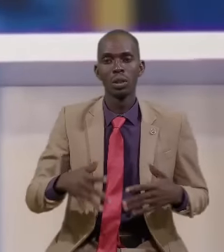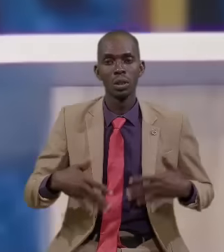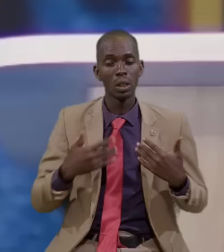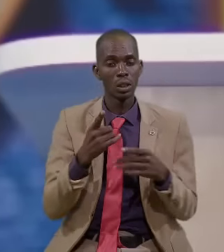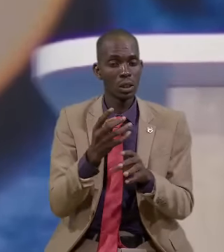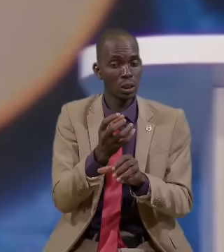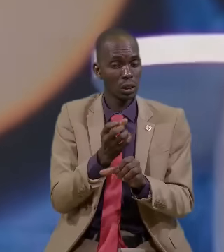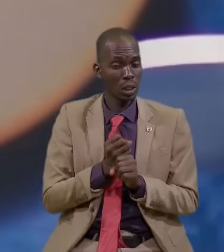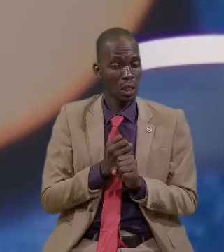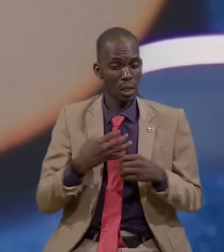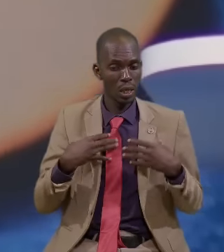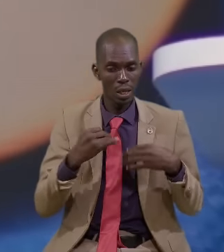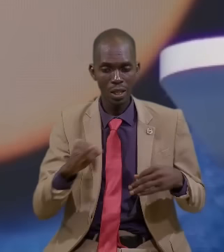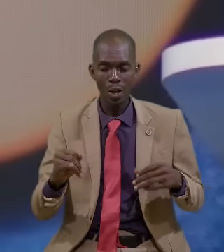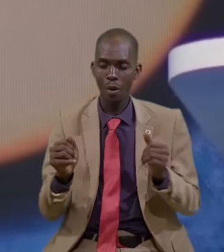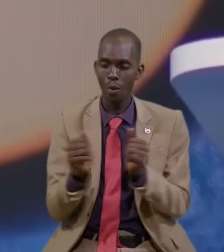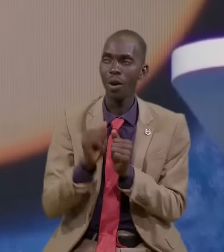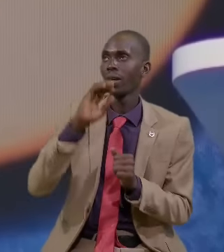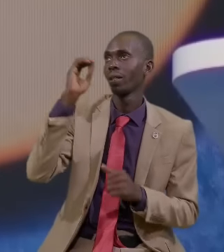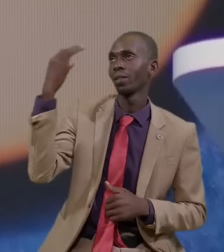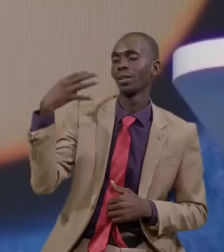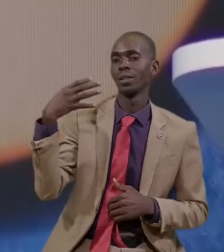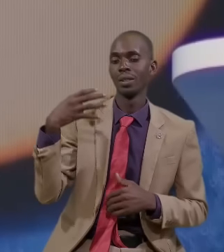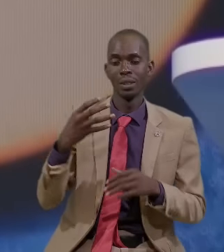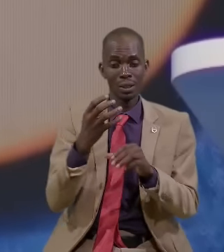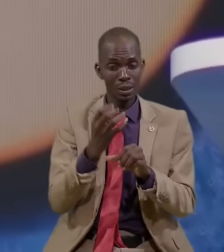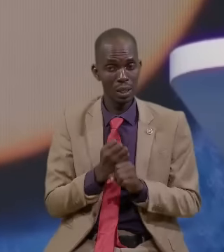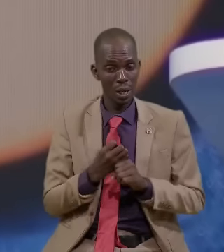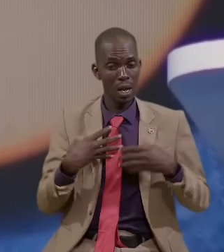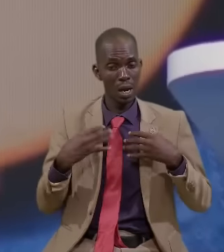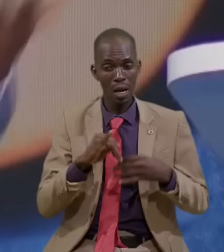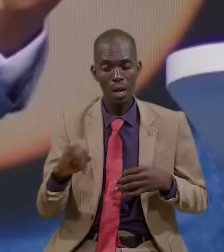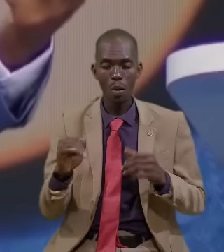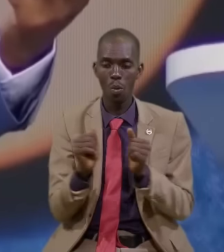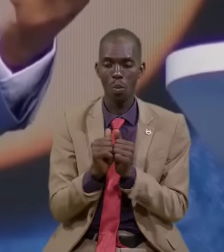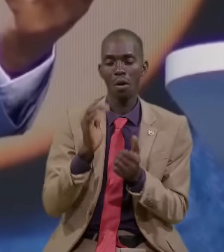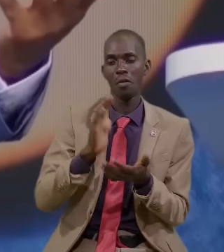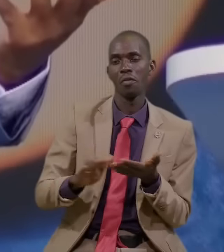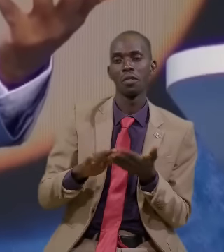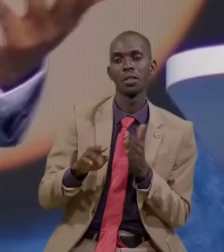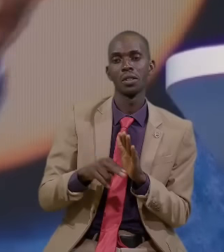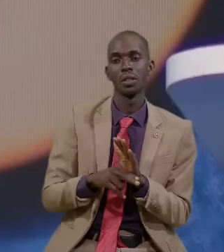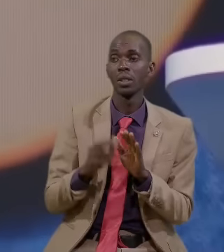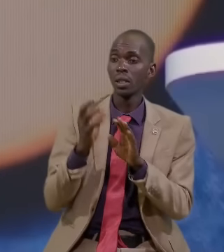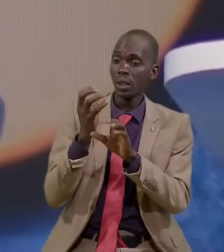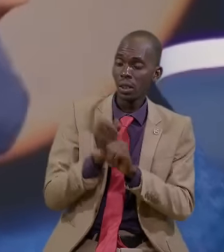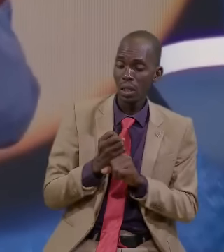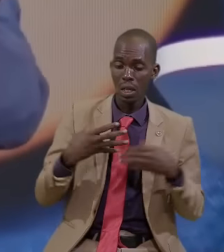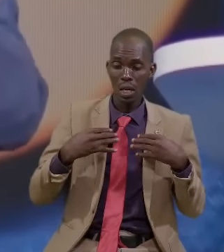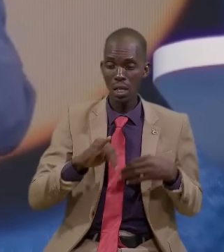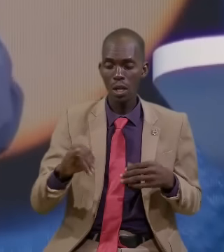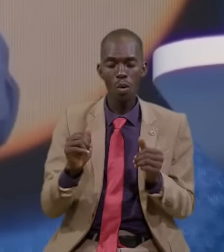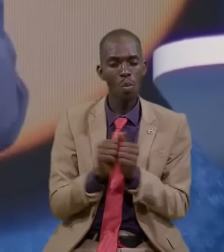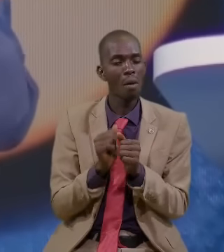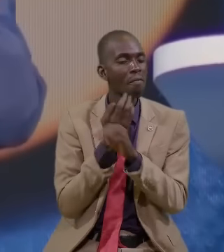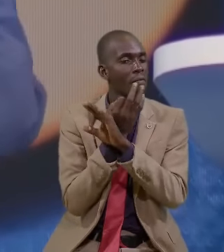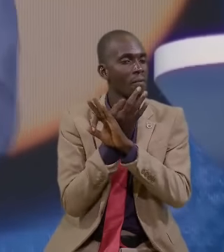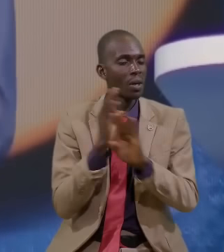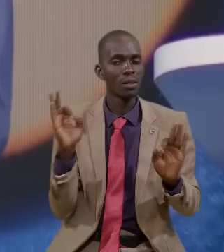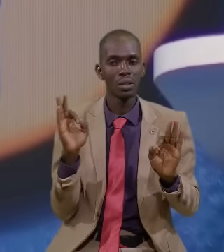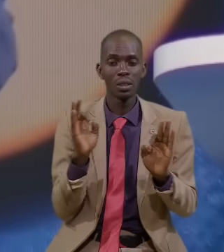got grace. He got healing, he got forgiveness. He got healing, he got freedom. He got healing,